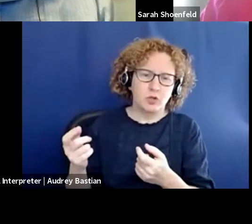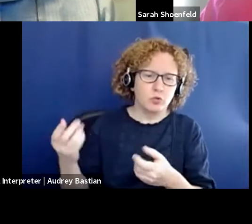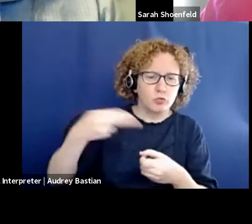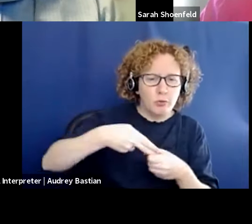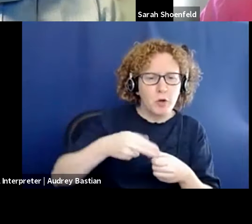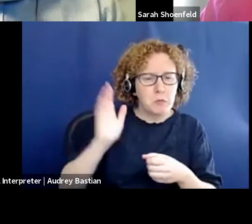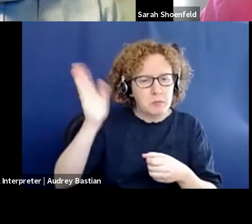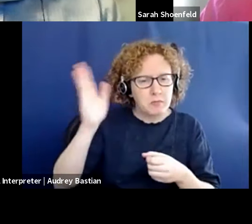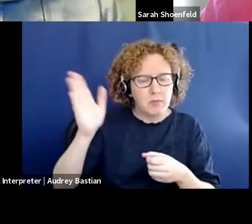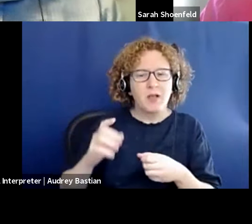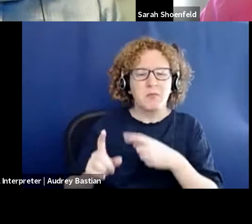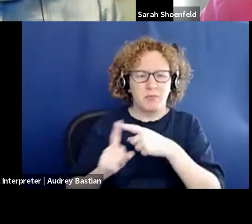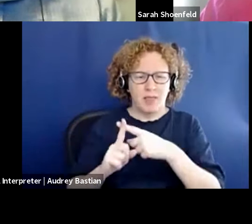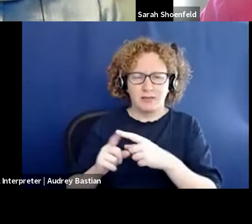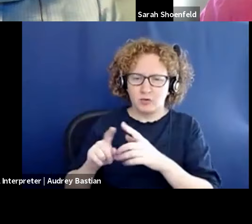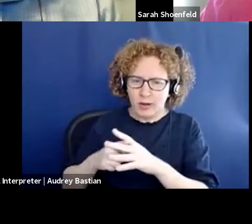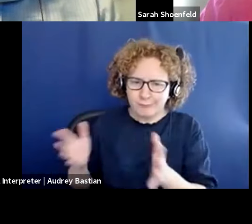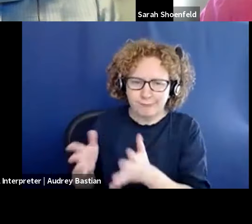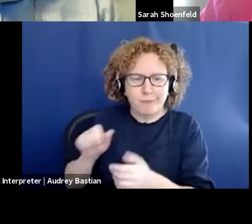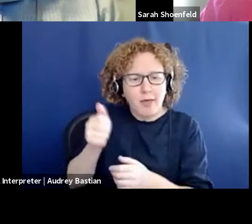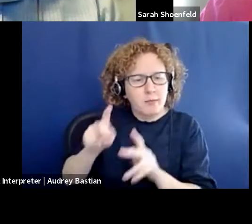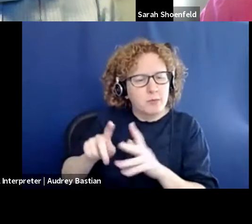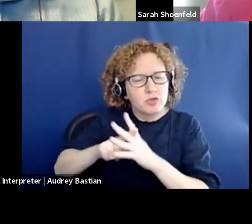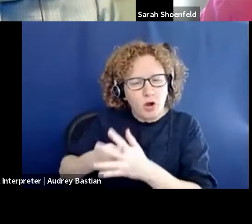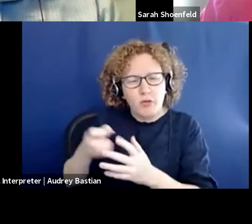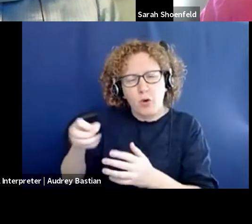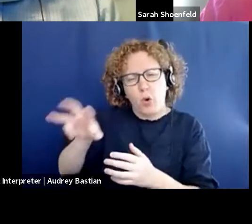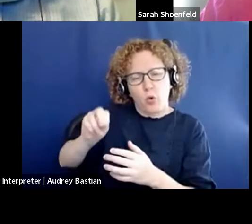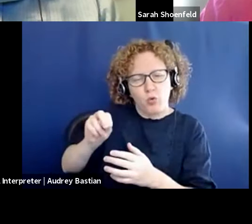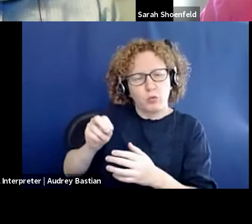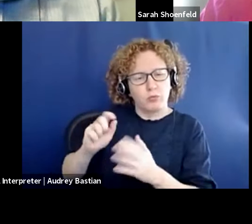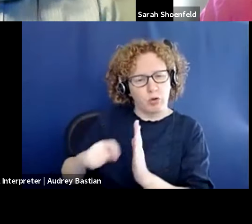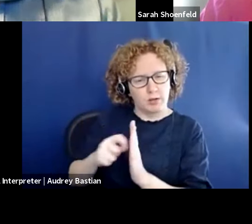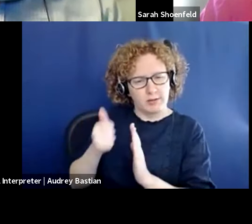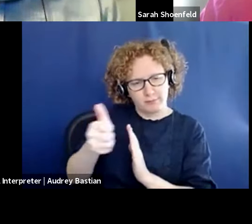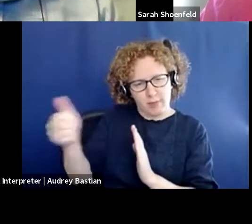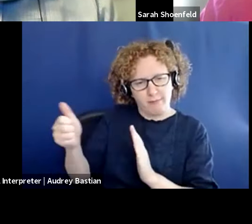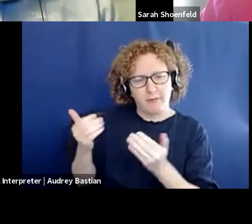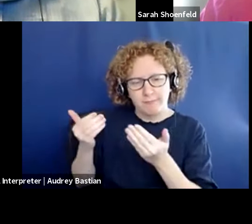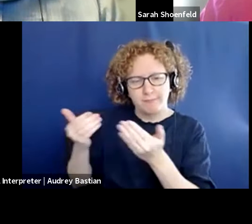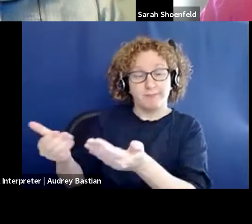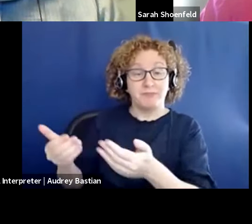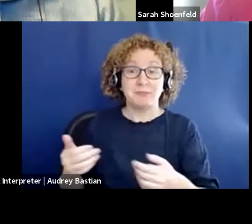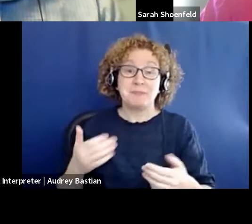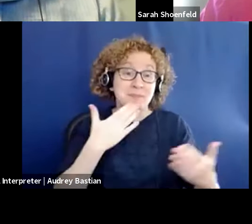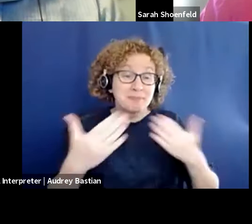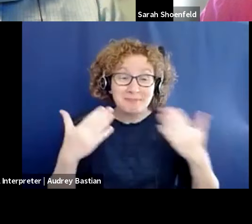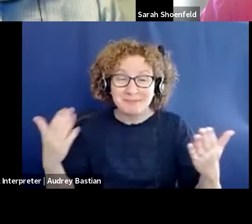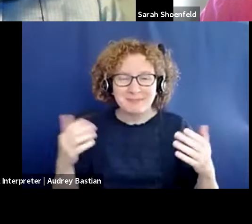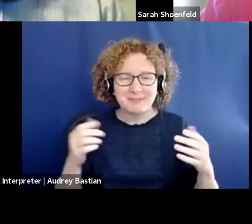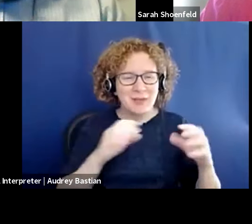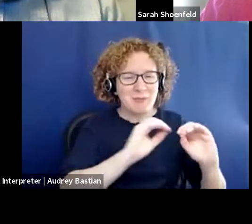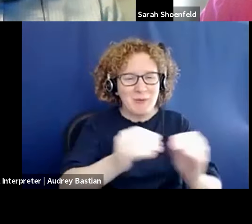I'd like to say special thanks to the DC Oral History Collaborative team at HDC and at the DC Public